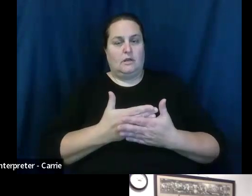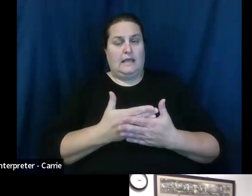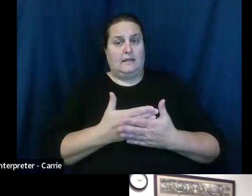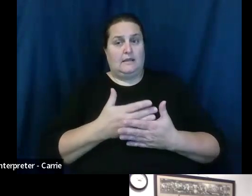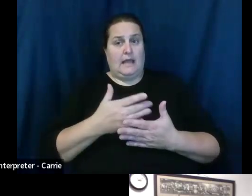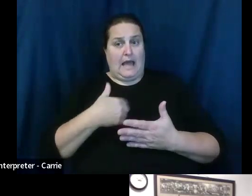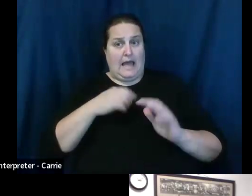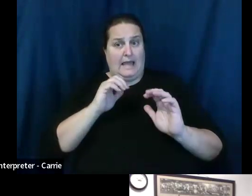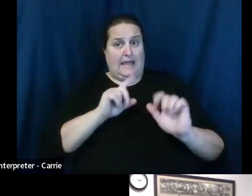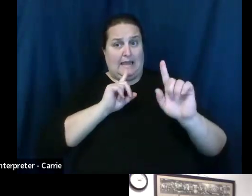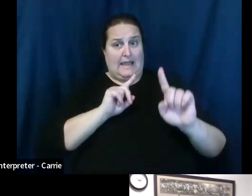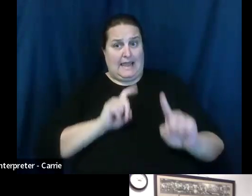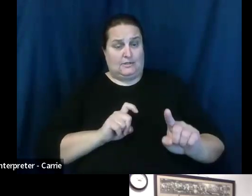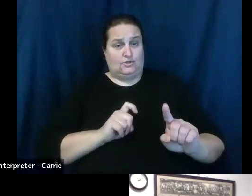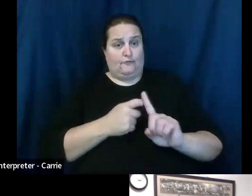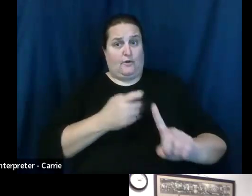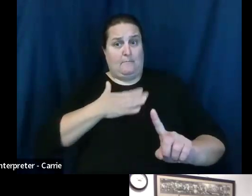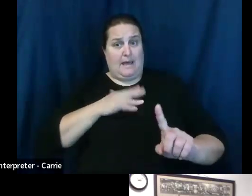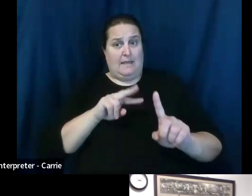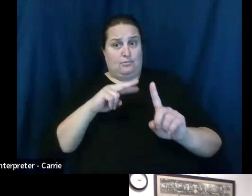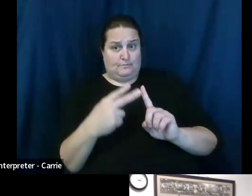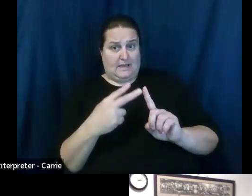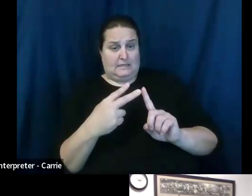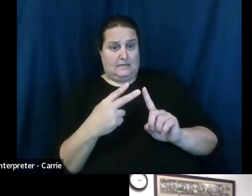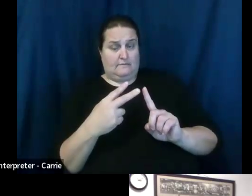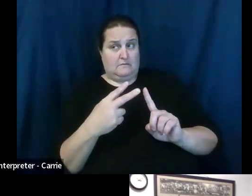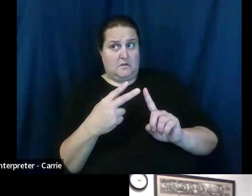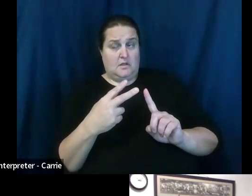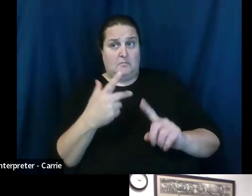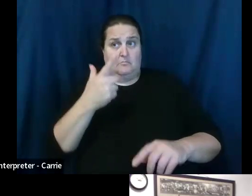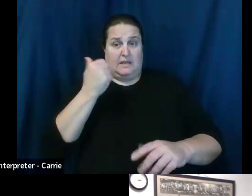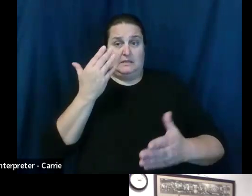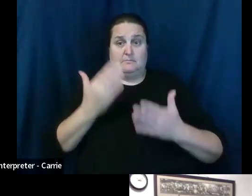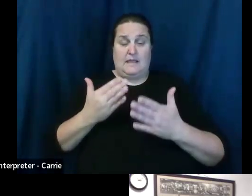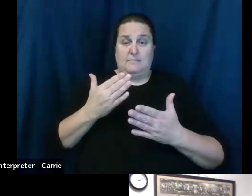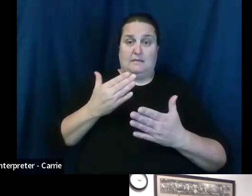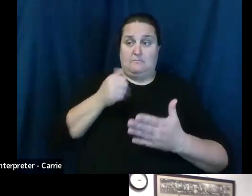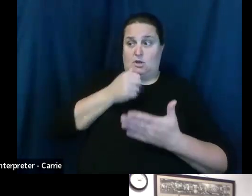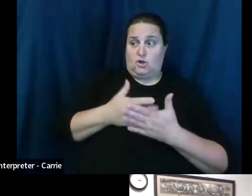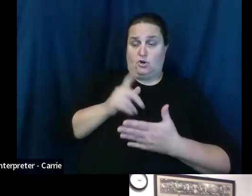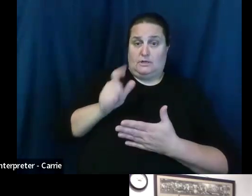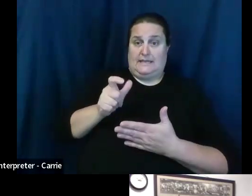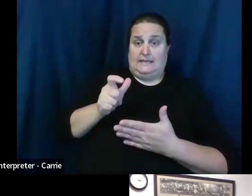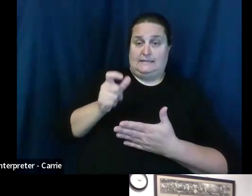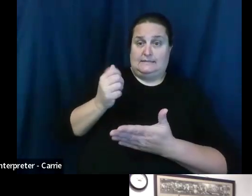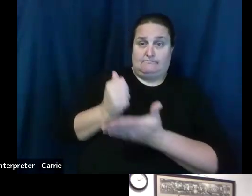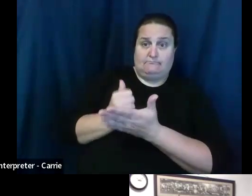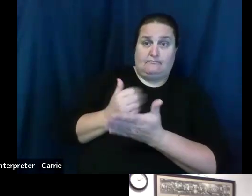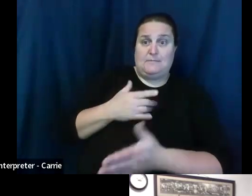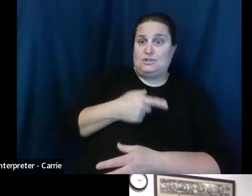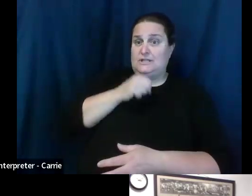the questions from my perspective, or like she might need assistance, she might not hear or understand